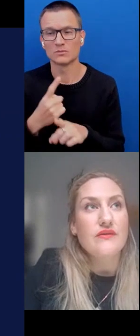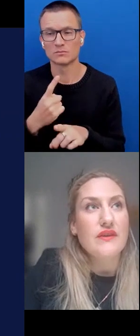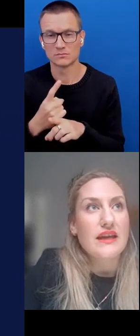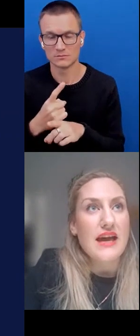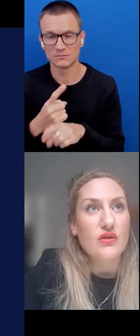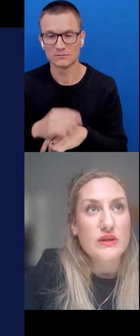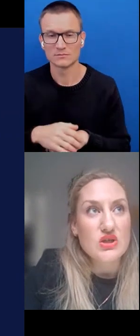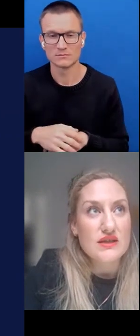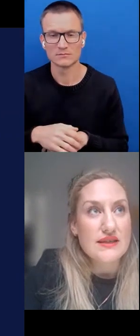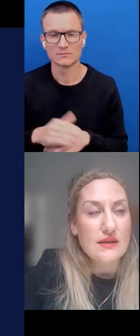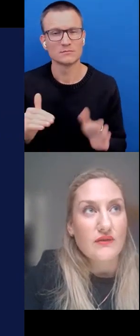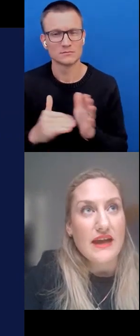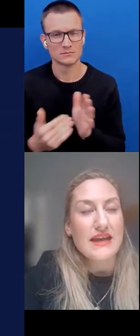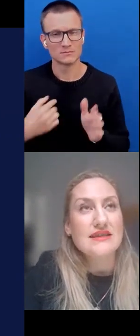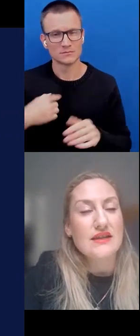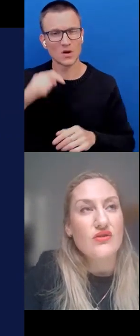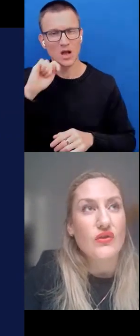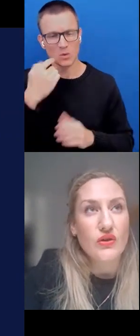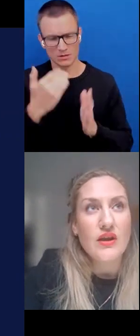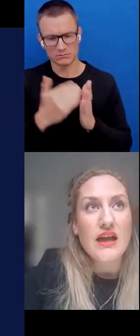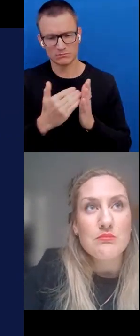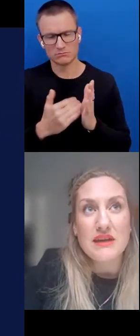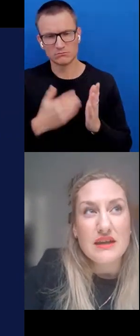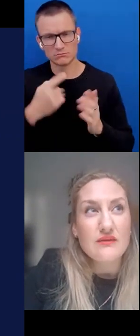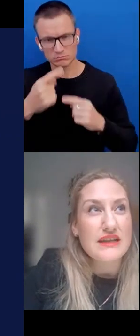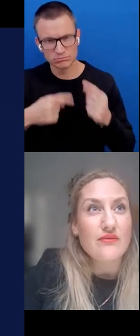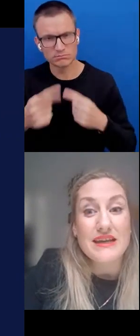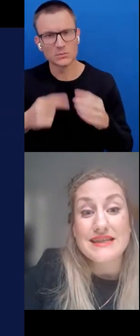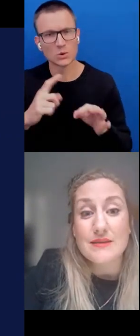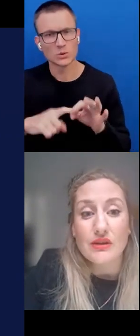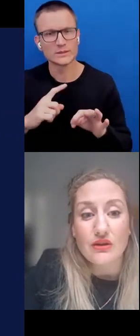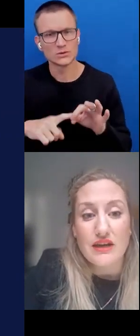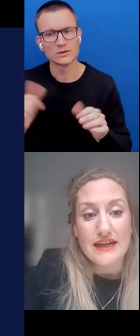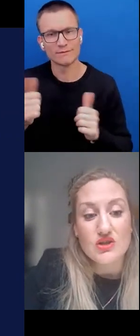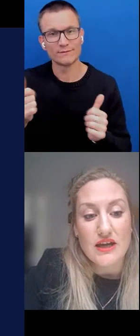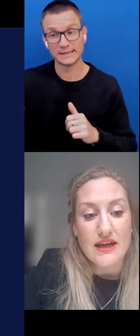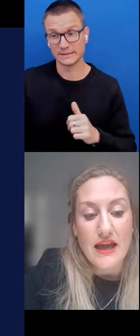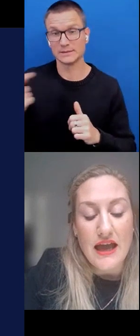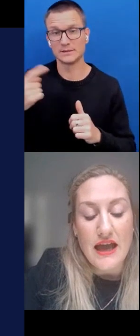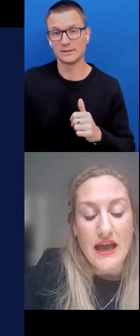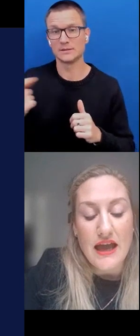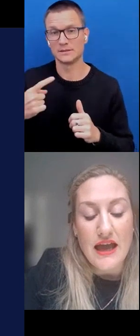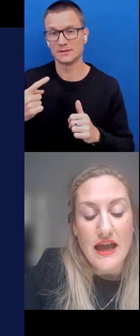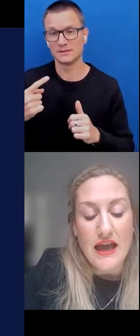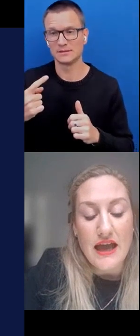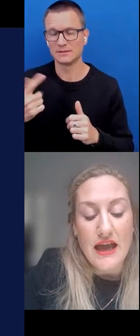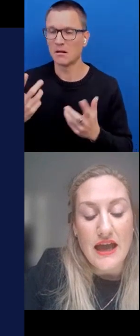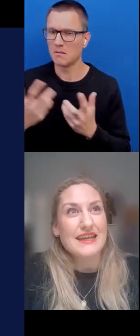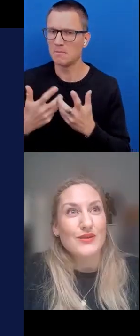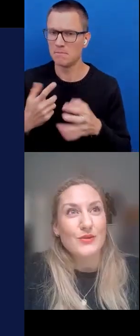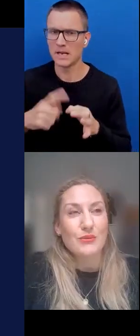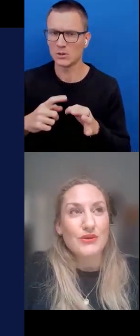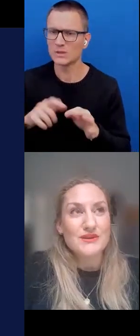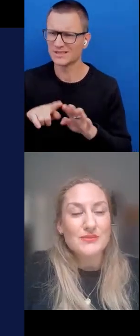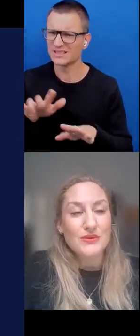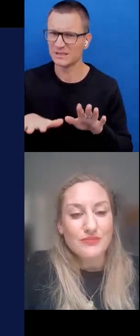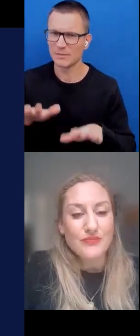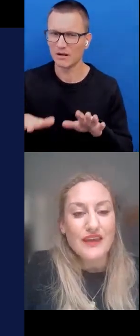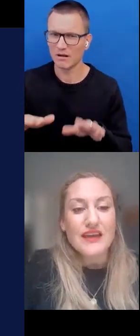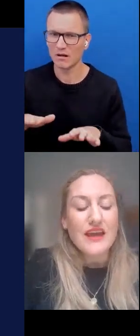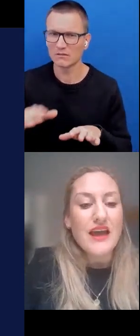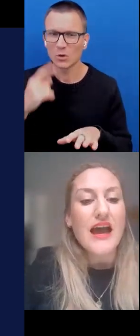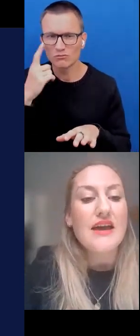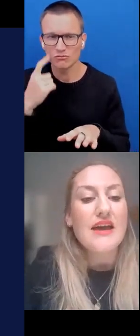some of the questions that we've had sent through. Many of these have been similar in nature, so we've grouped these together where